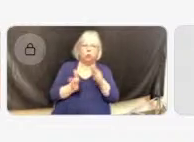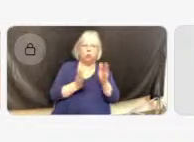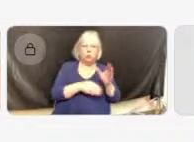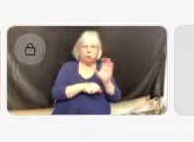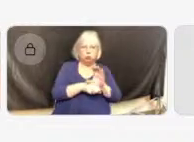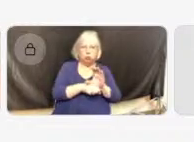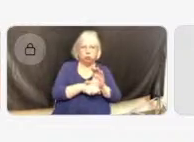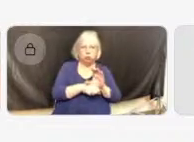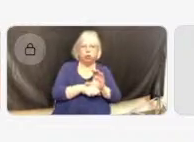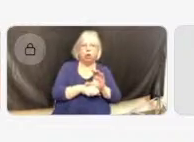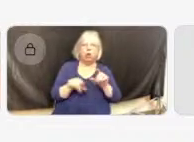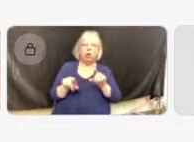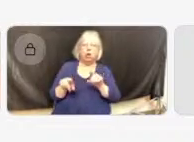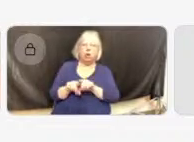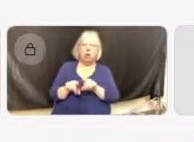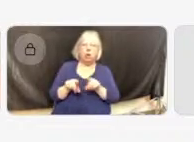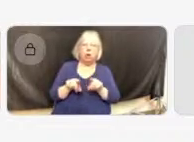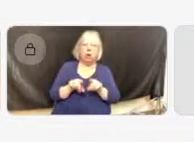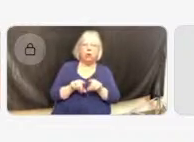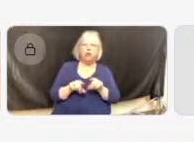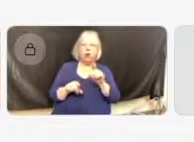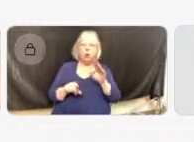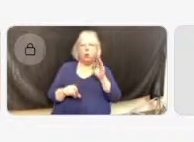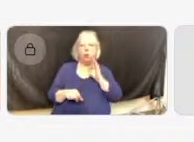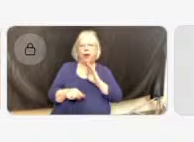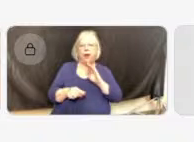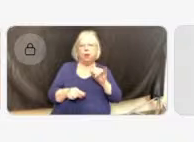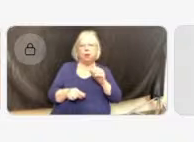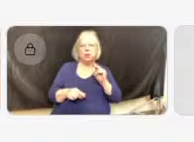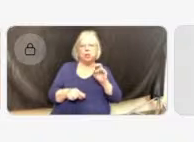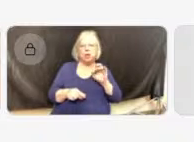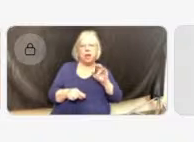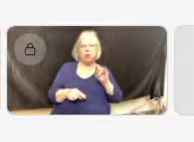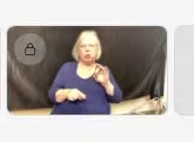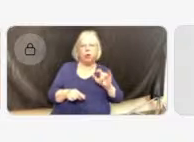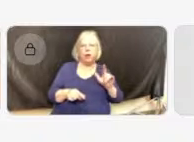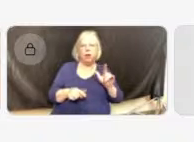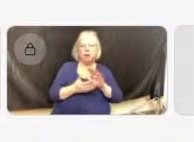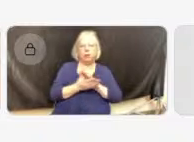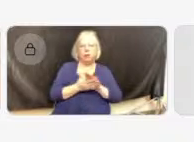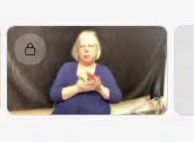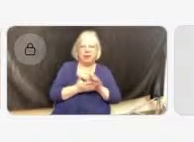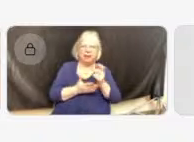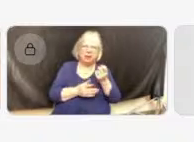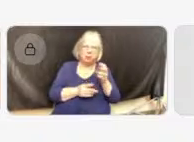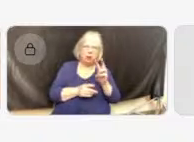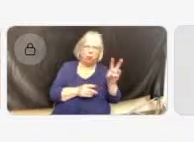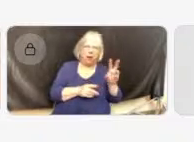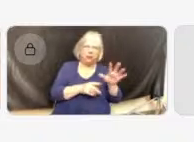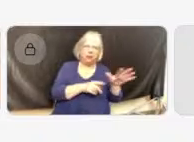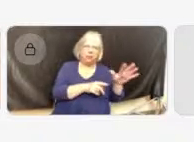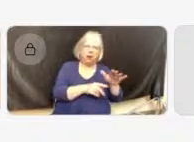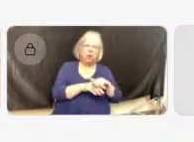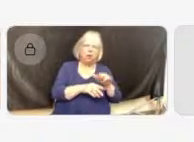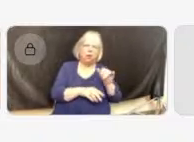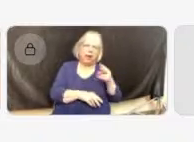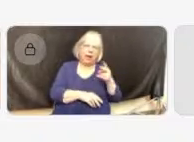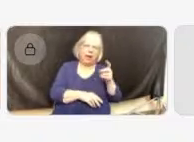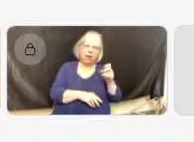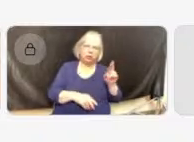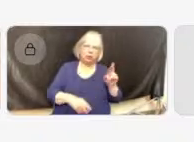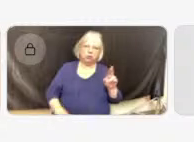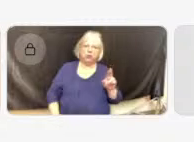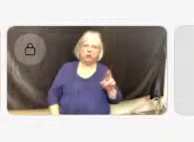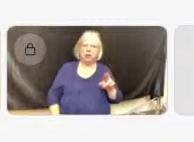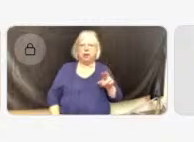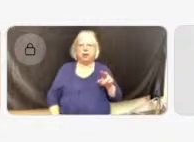also Brown Janitorial Supplies, also just a little west of this site on Asher Avenue.